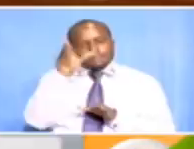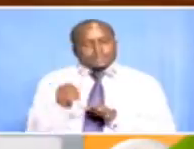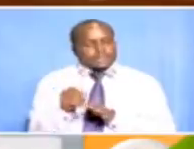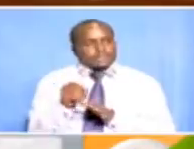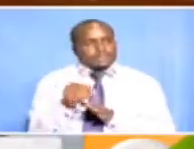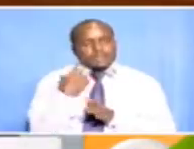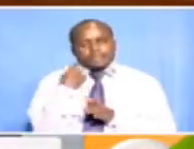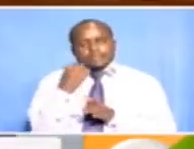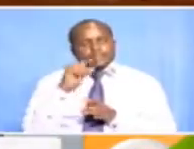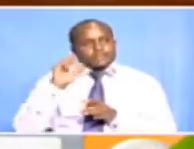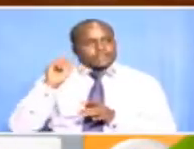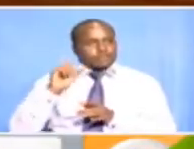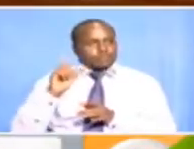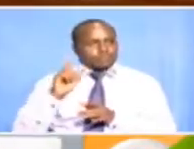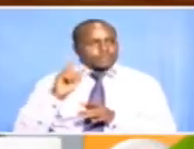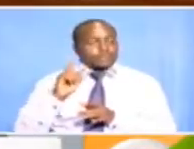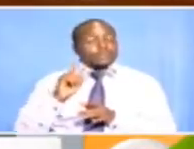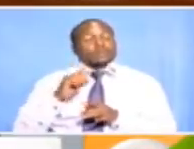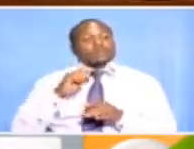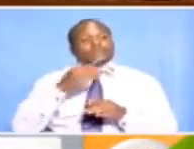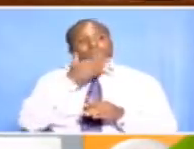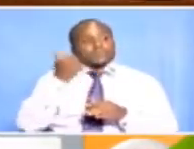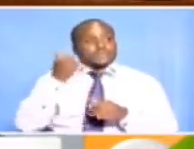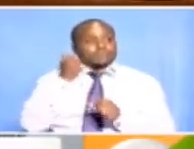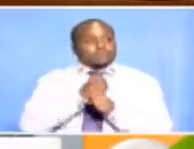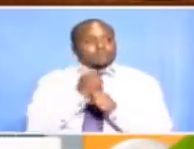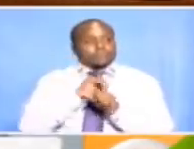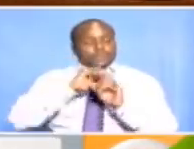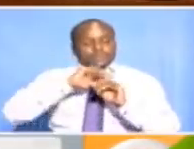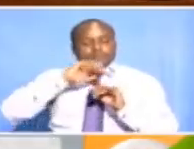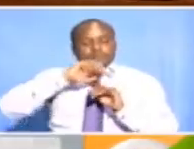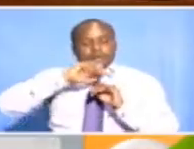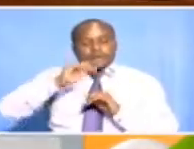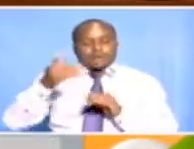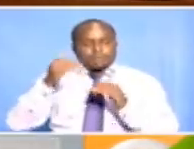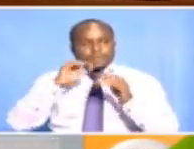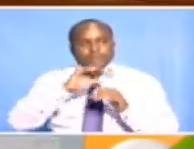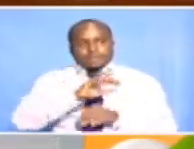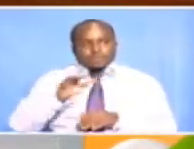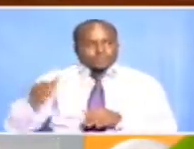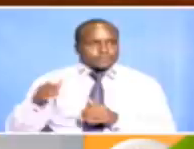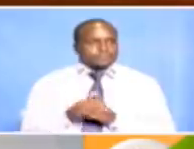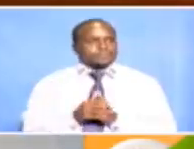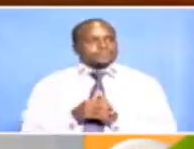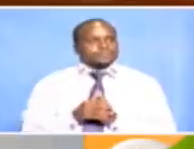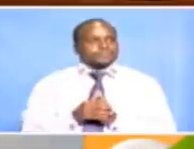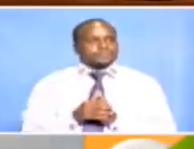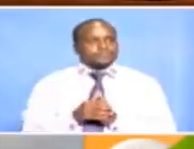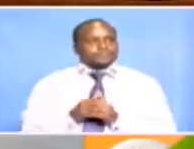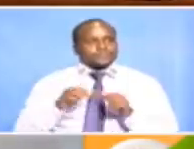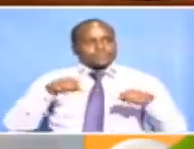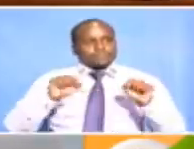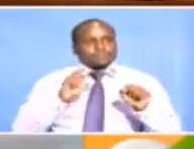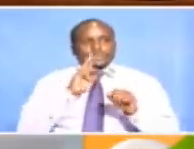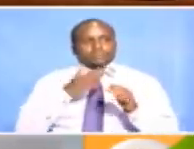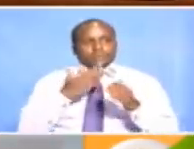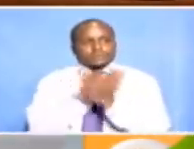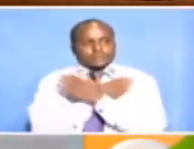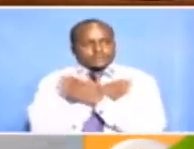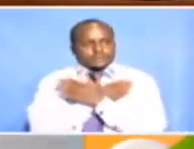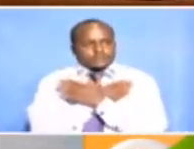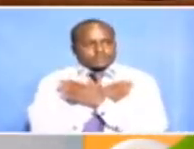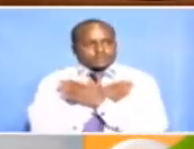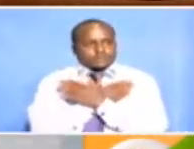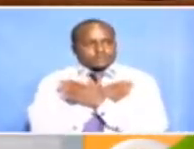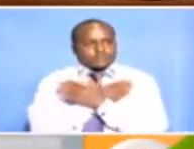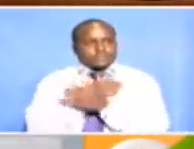was ranked as the best performing urban county. Number one, yeah? Boda Boda are my friends. Nairobi does not belong